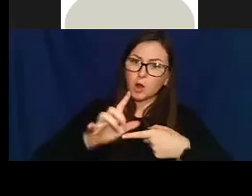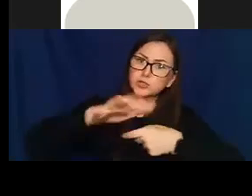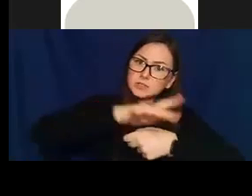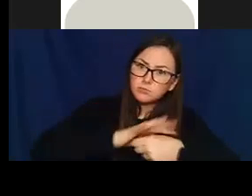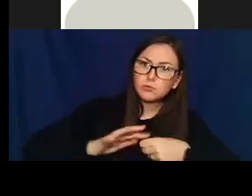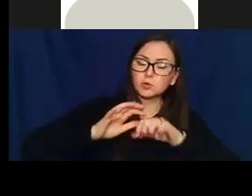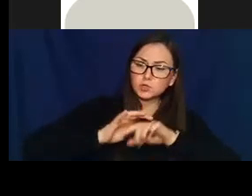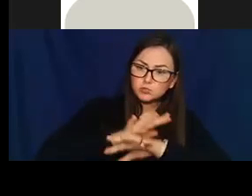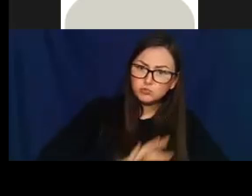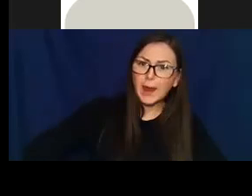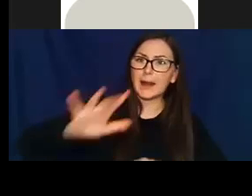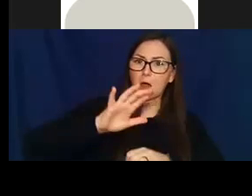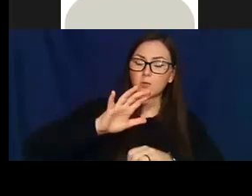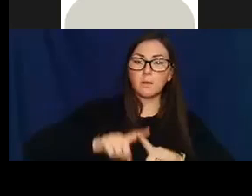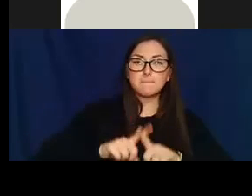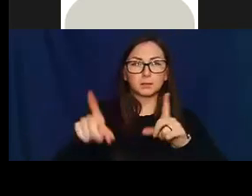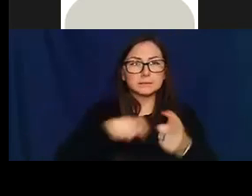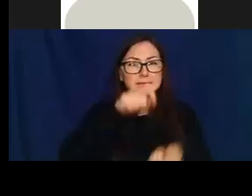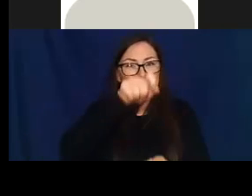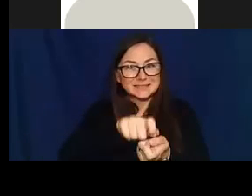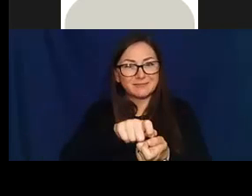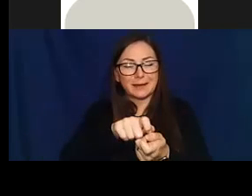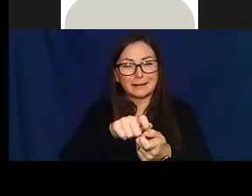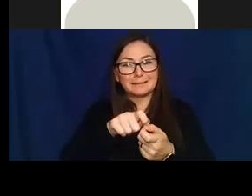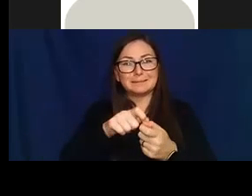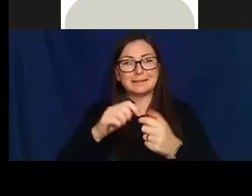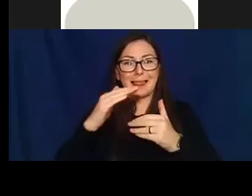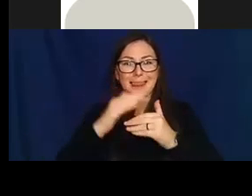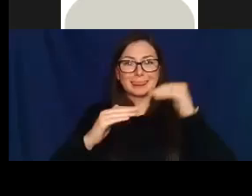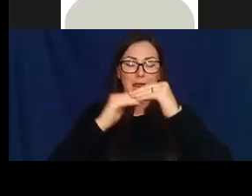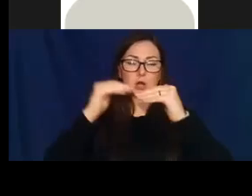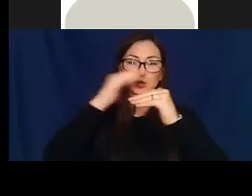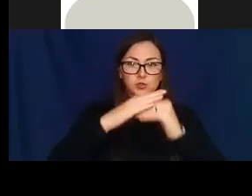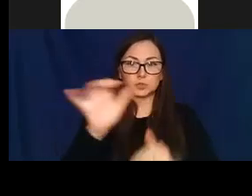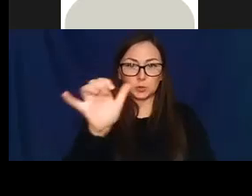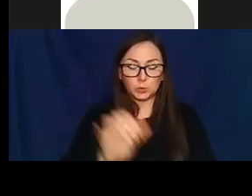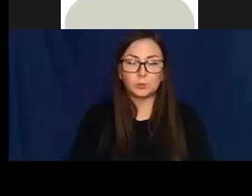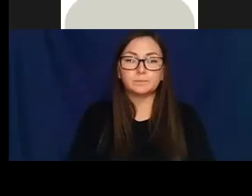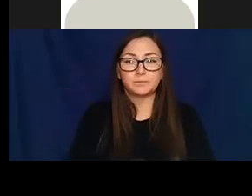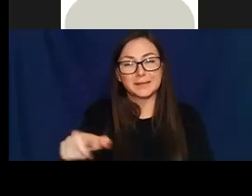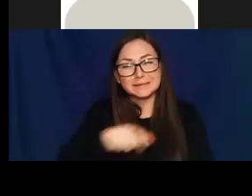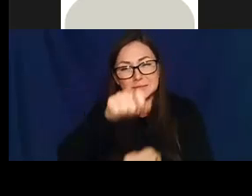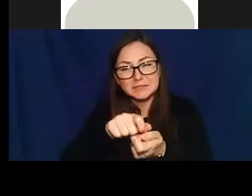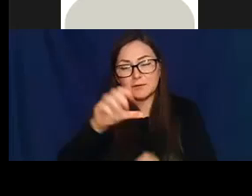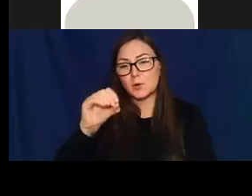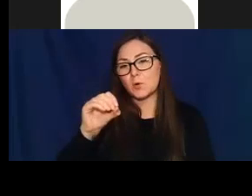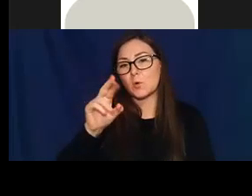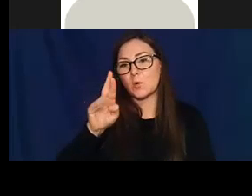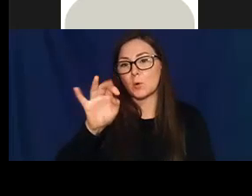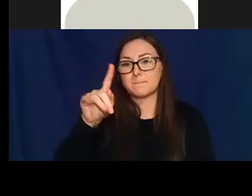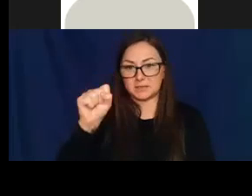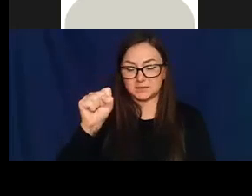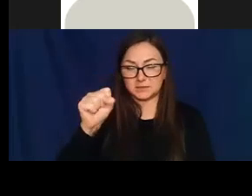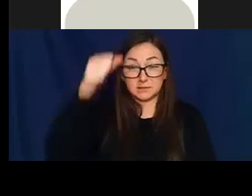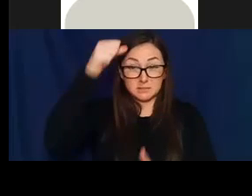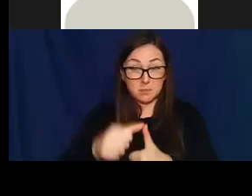specific layers, okay? And in specific orbitals. We have 4